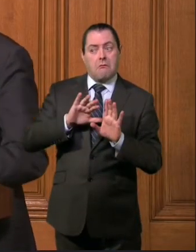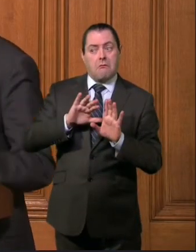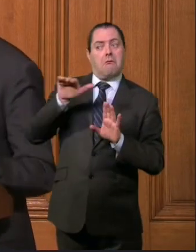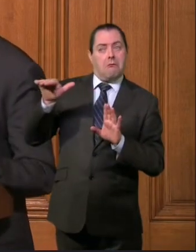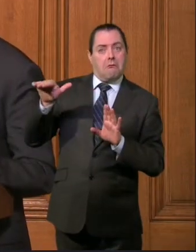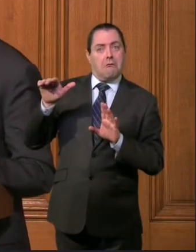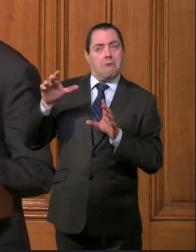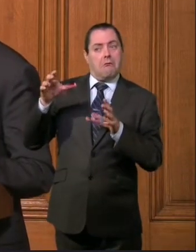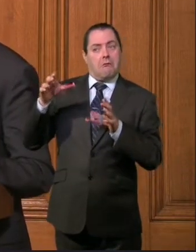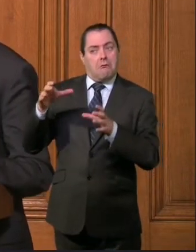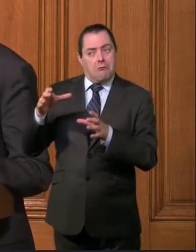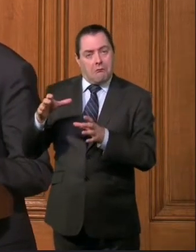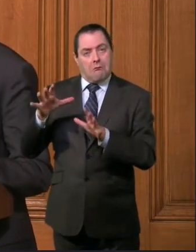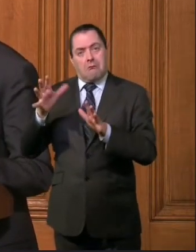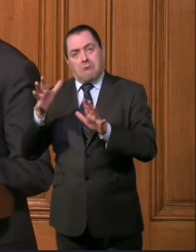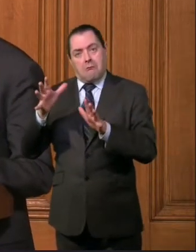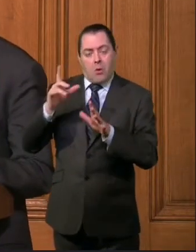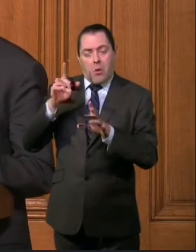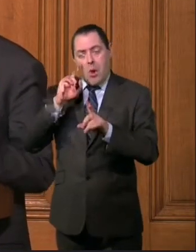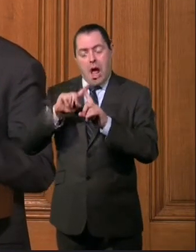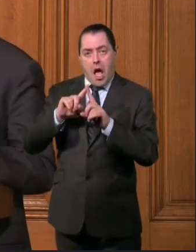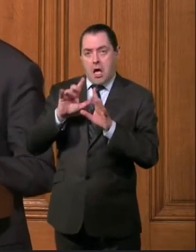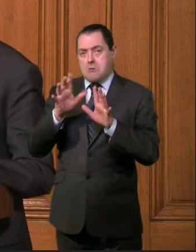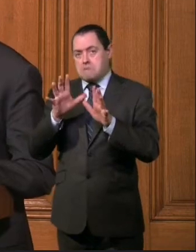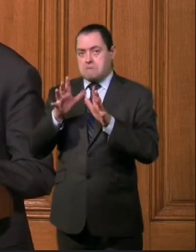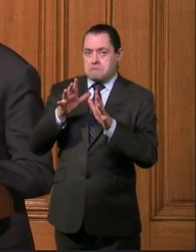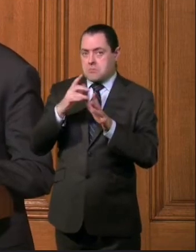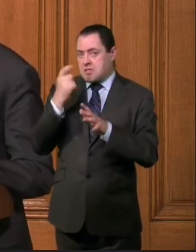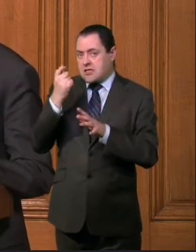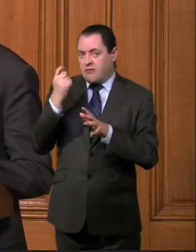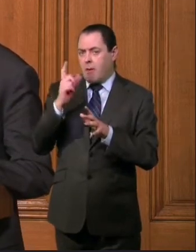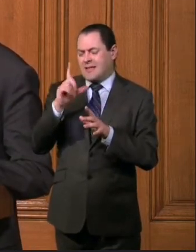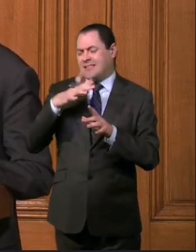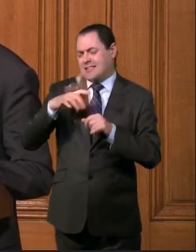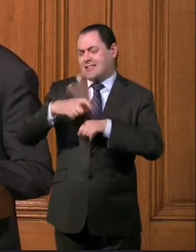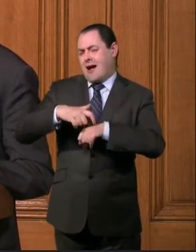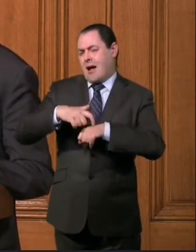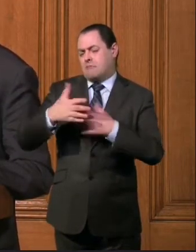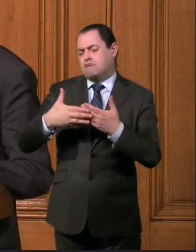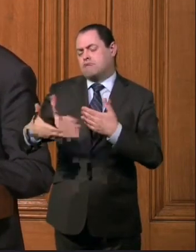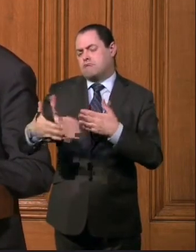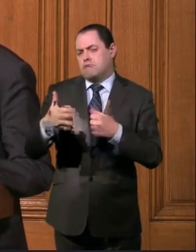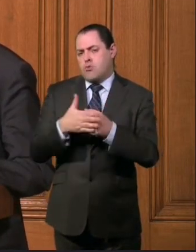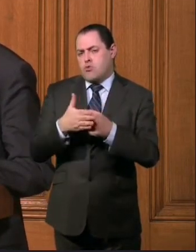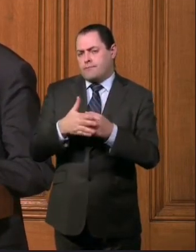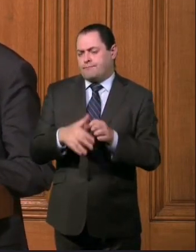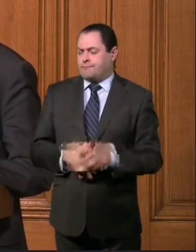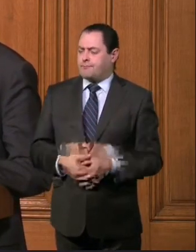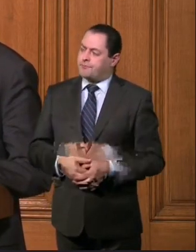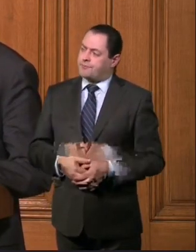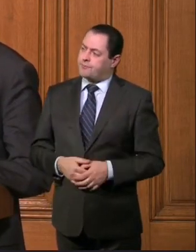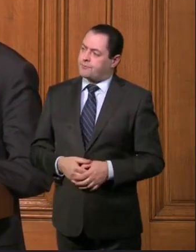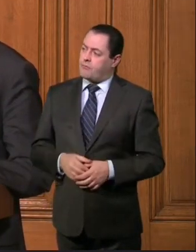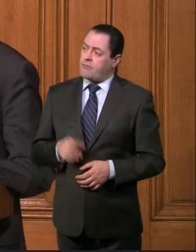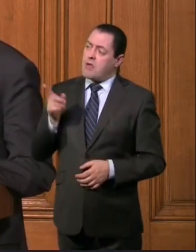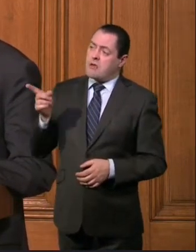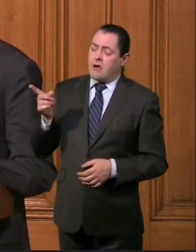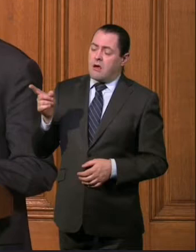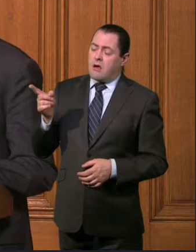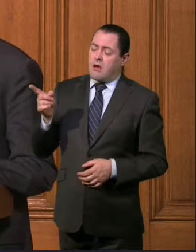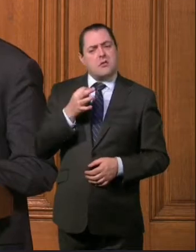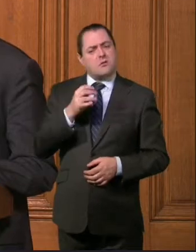why it may be transmitting more readily, people are looking at this, in laboratories all over the world for all of these variants. I think one thing that we